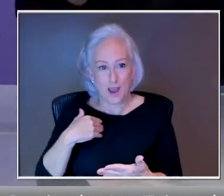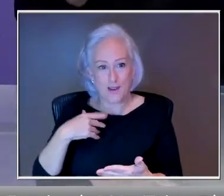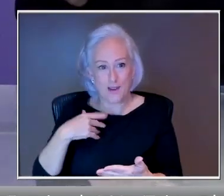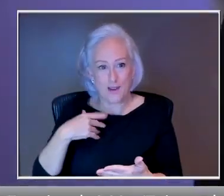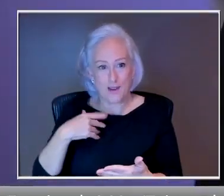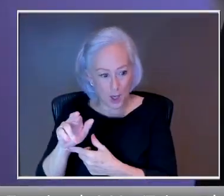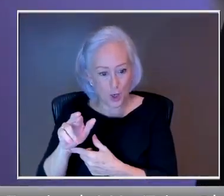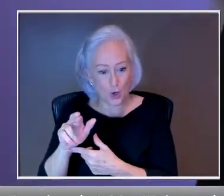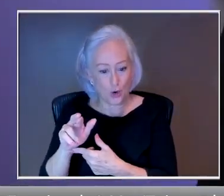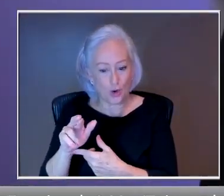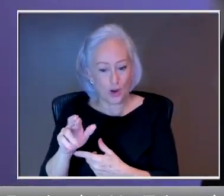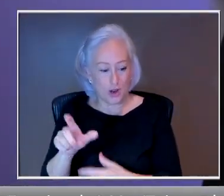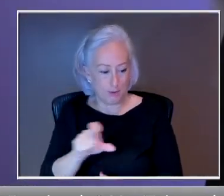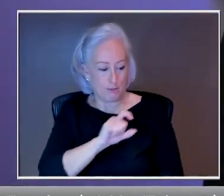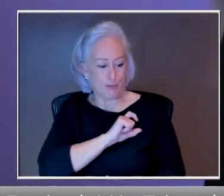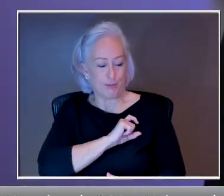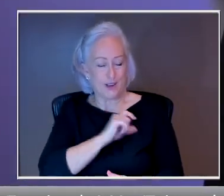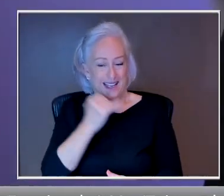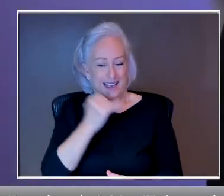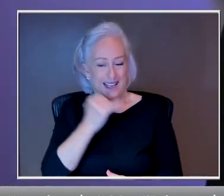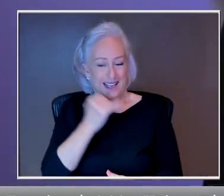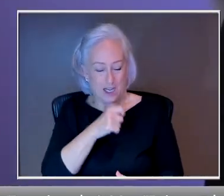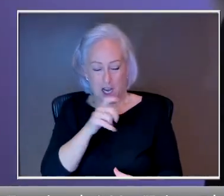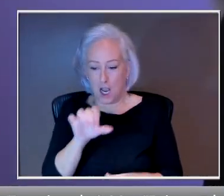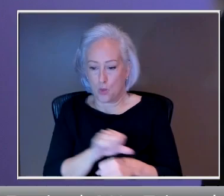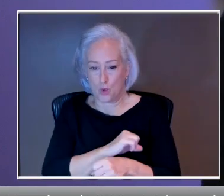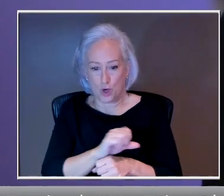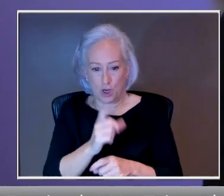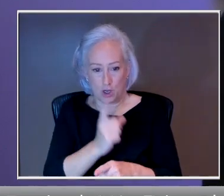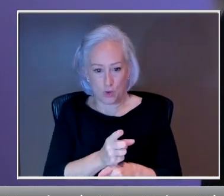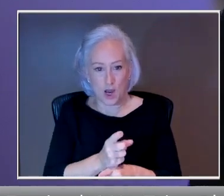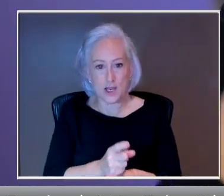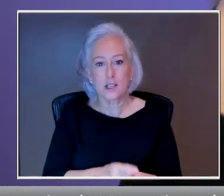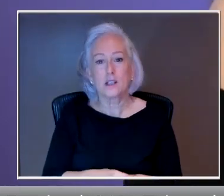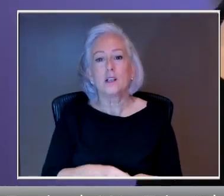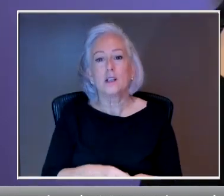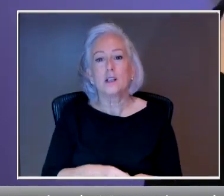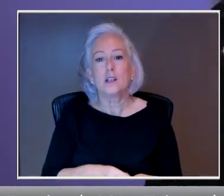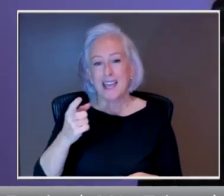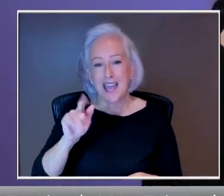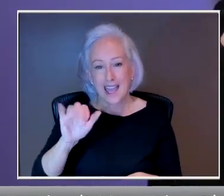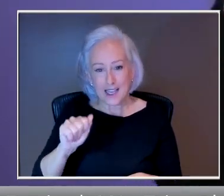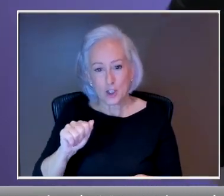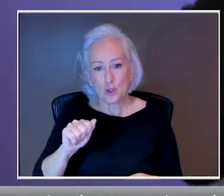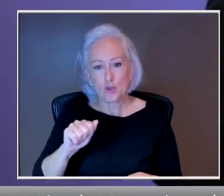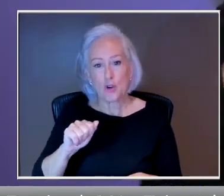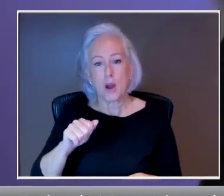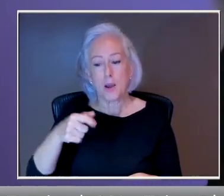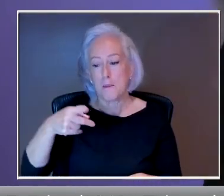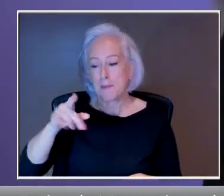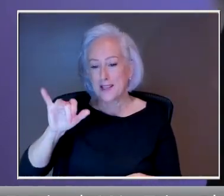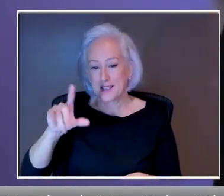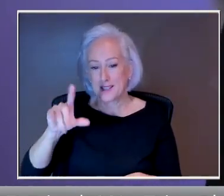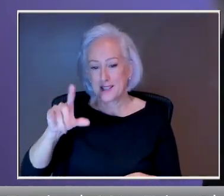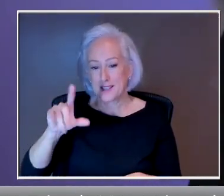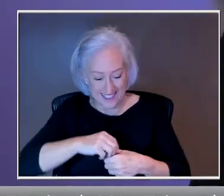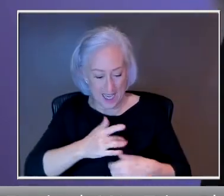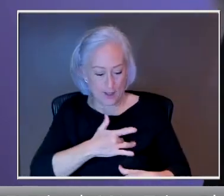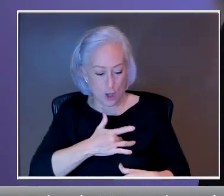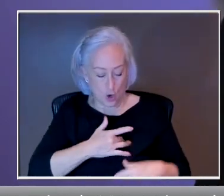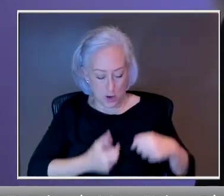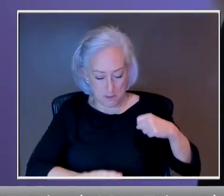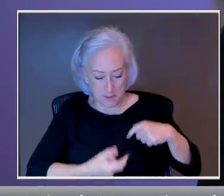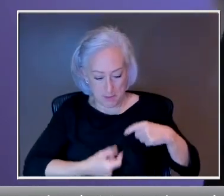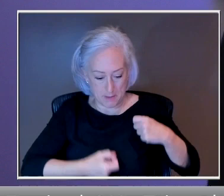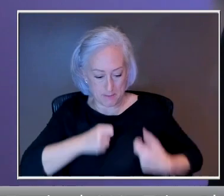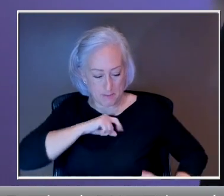so he was explaining about how the extra pacemaker was kind of firing, and then my other pacemakers were kind of getting all messed up, and that